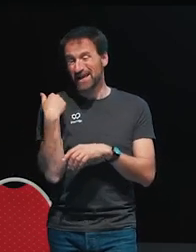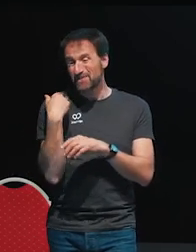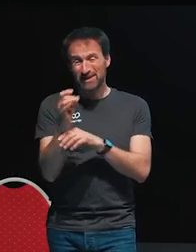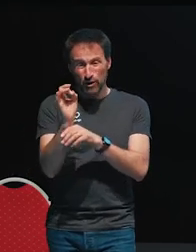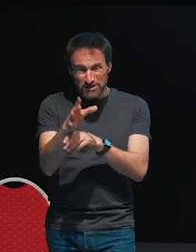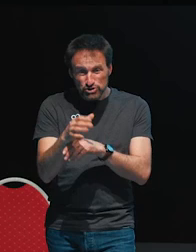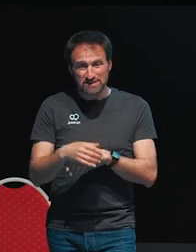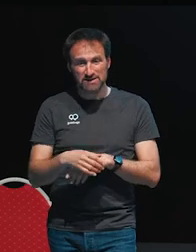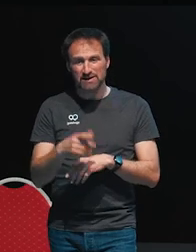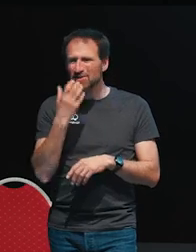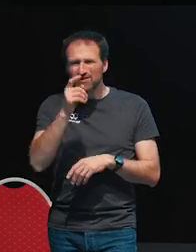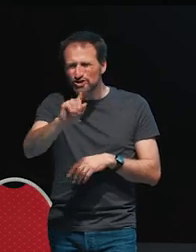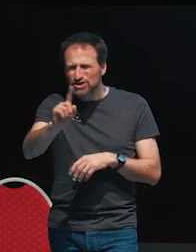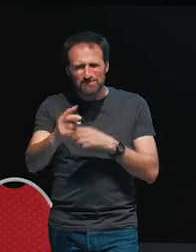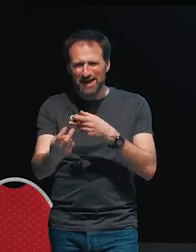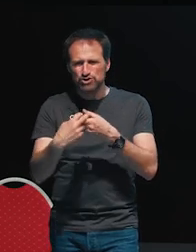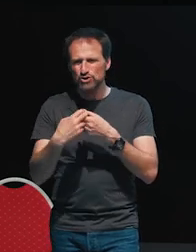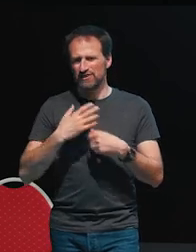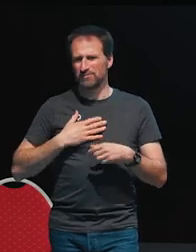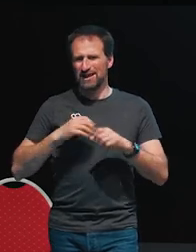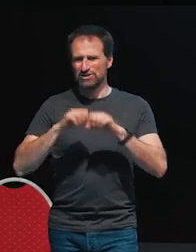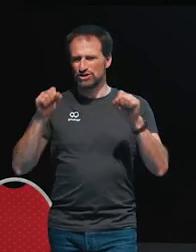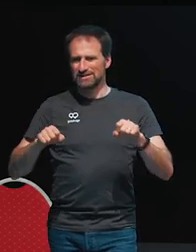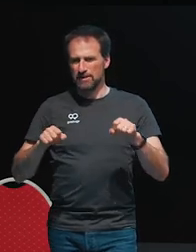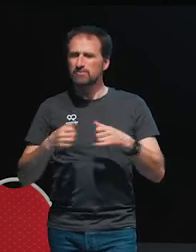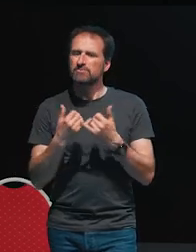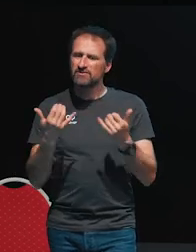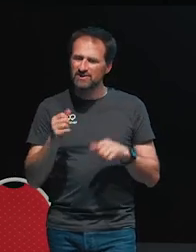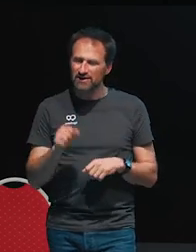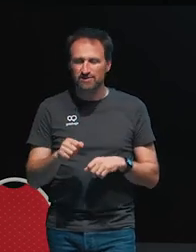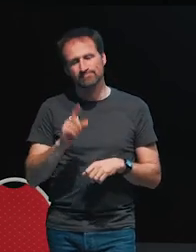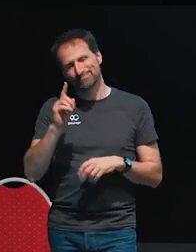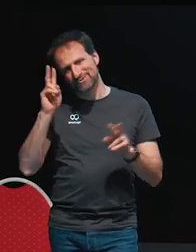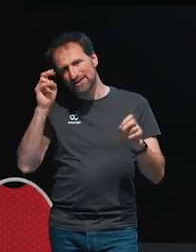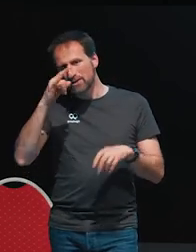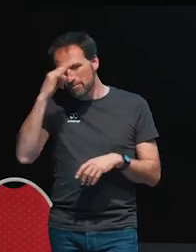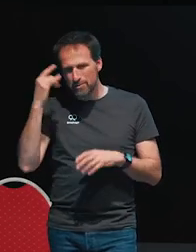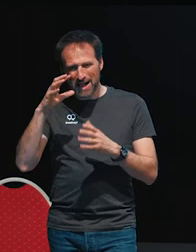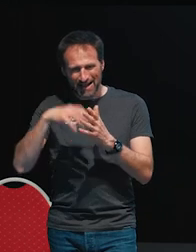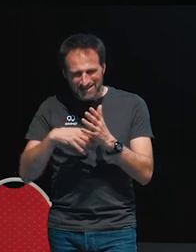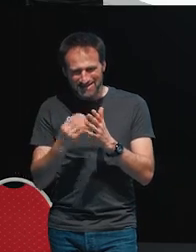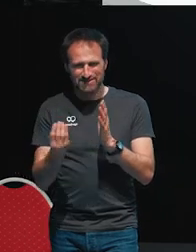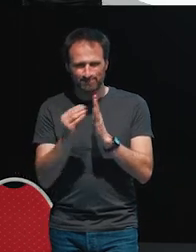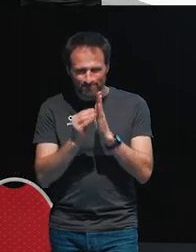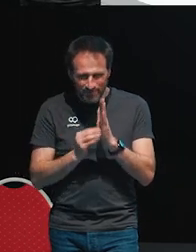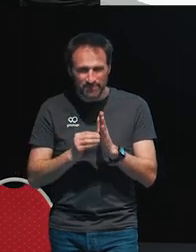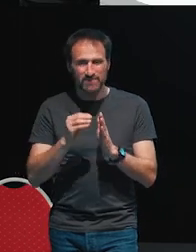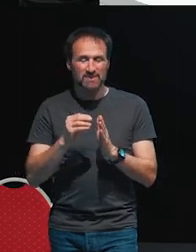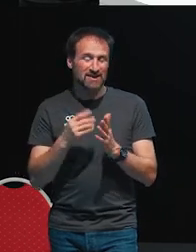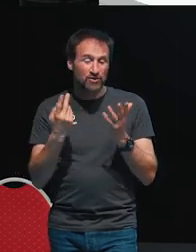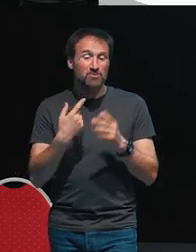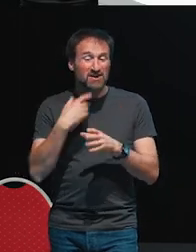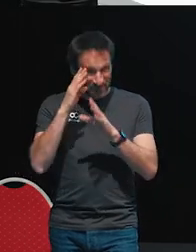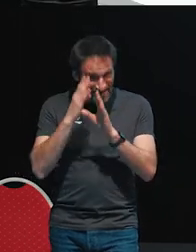to invalidate that JSON Web Token, you have to start creating some kind of blacklist. So it makes it a bit harder because you kind of trust what's inside